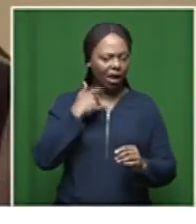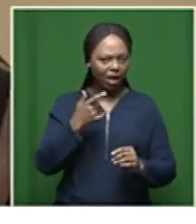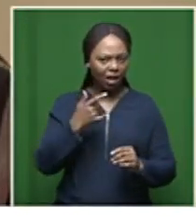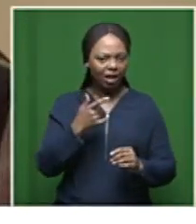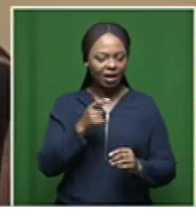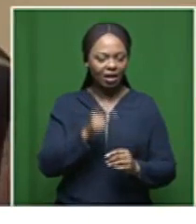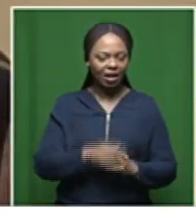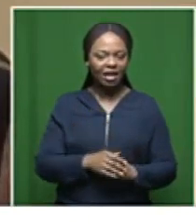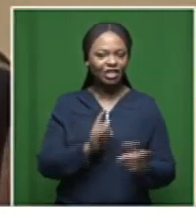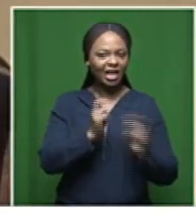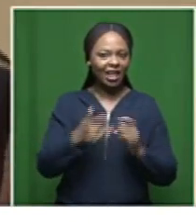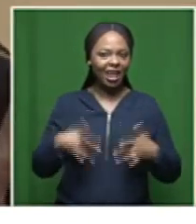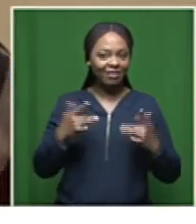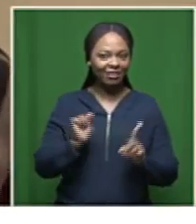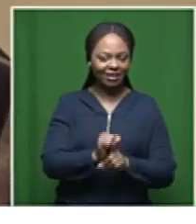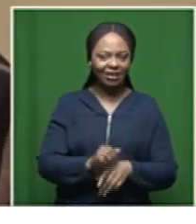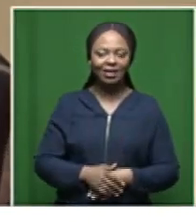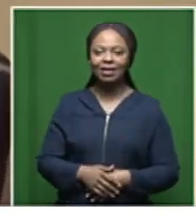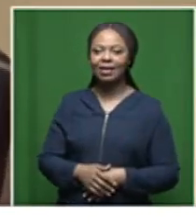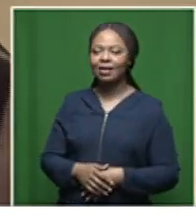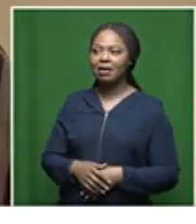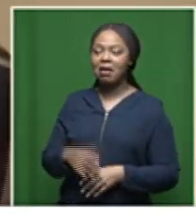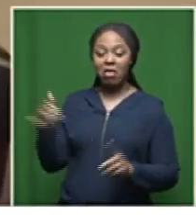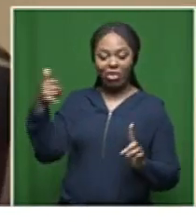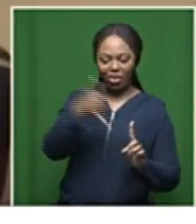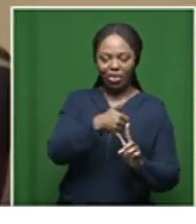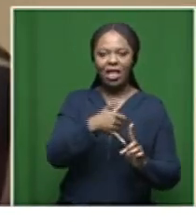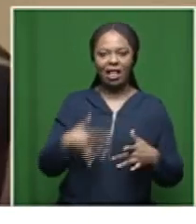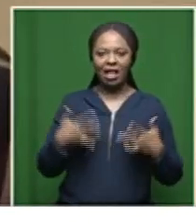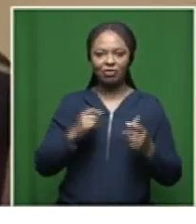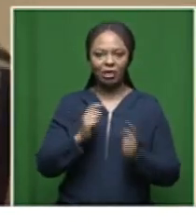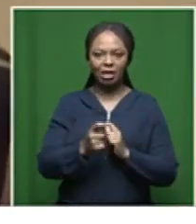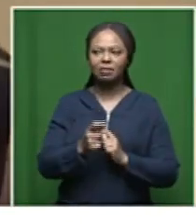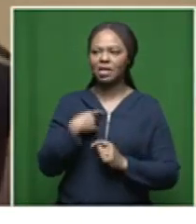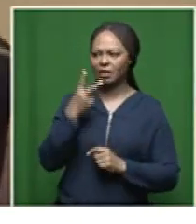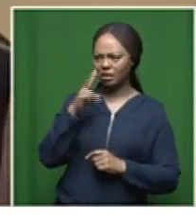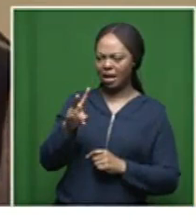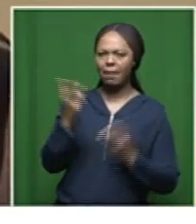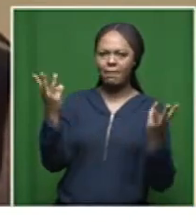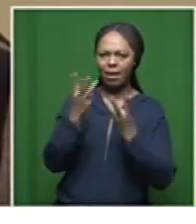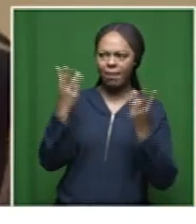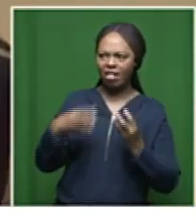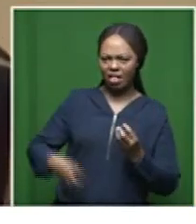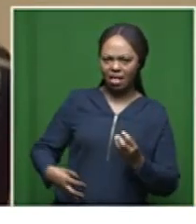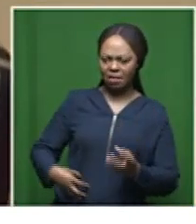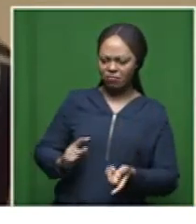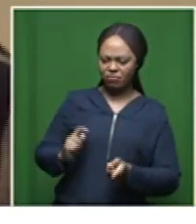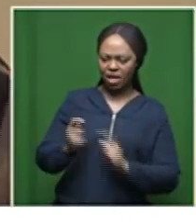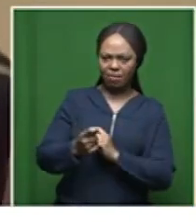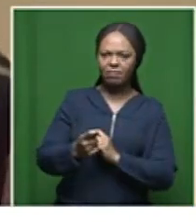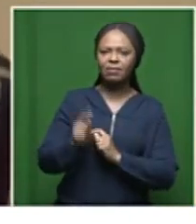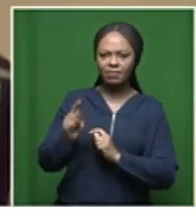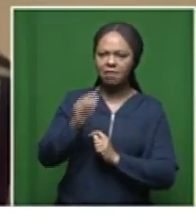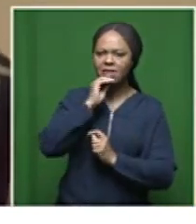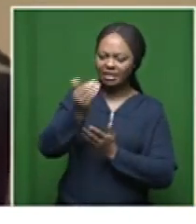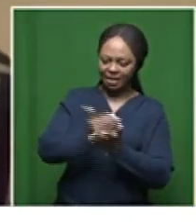ever because I've seen people that have been transplanted and how transplant has managed to change or save